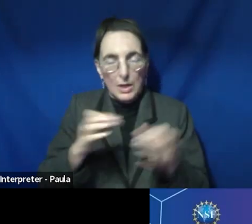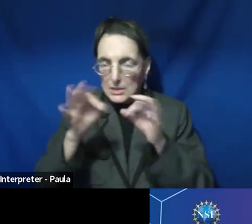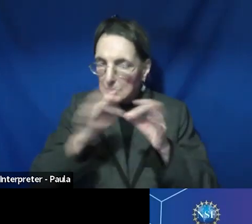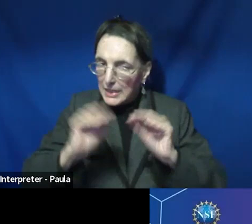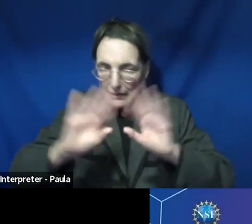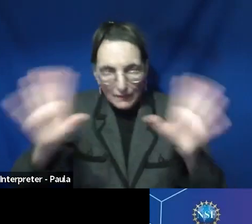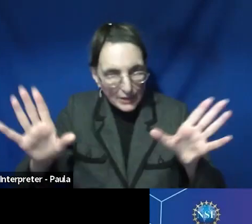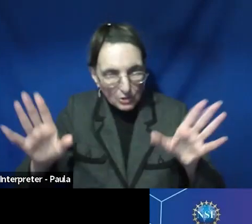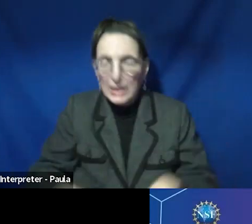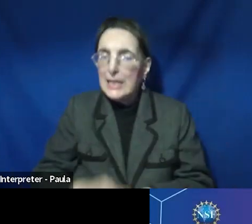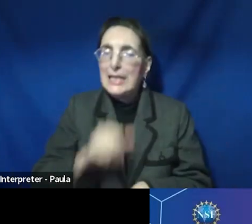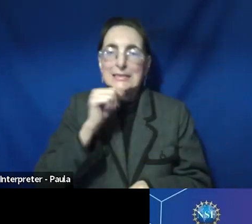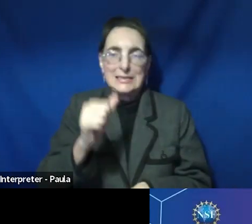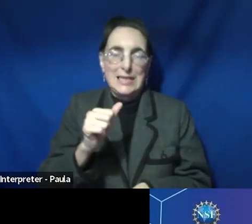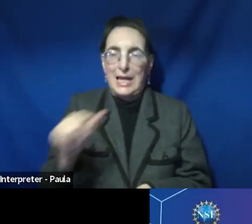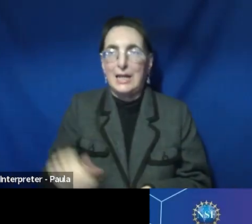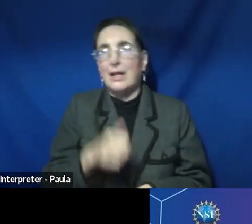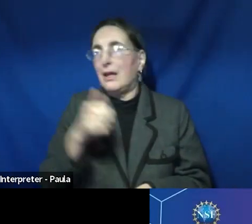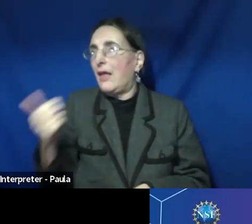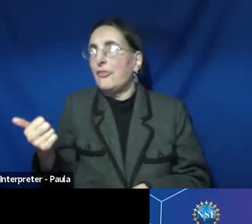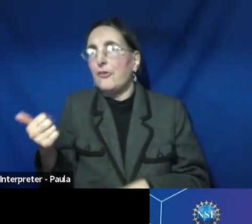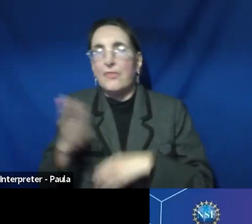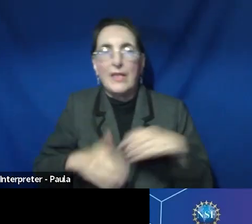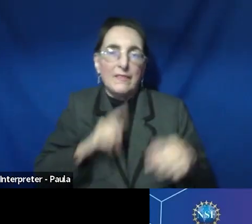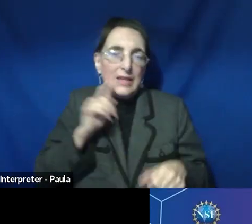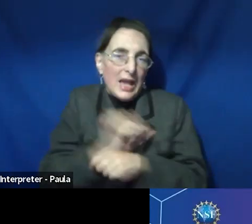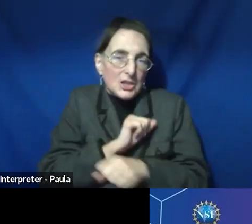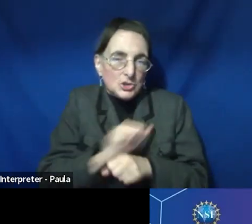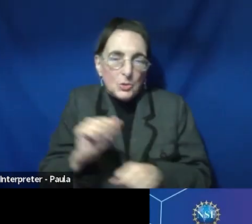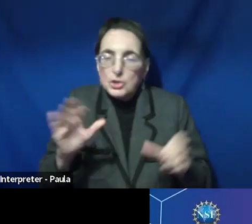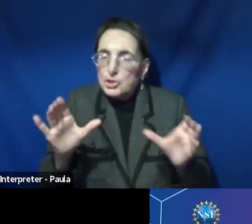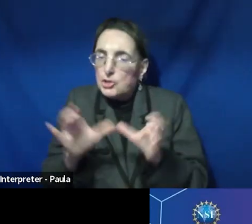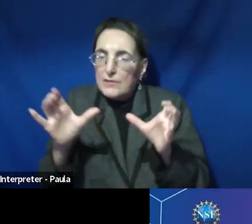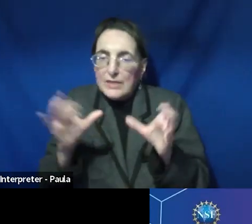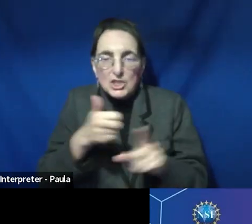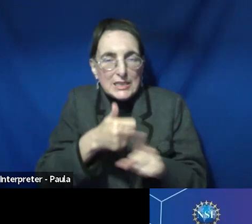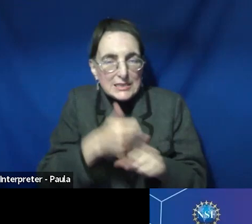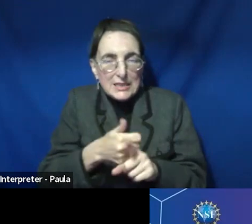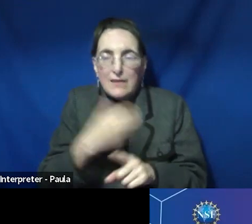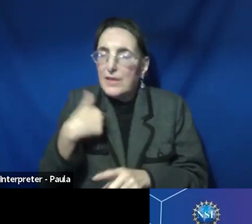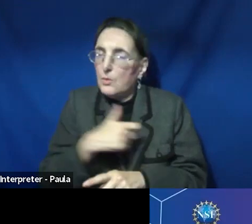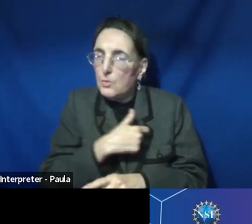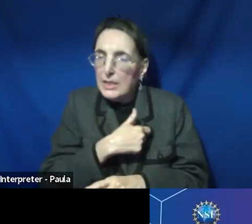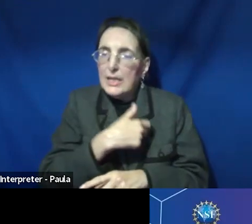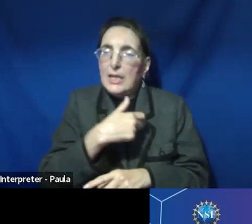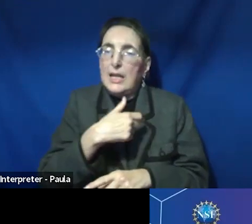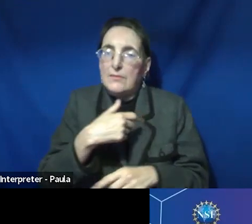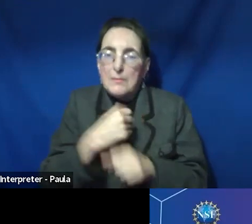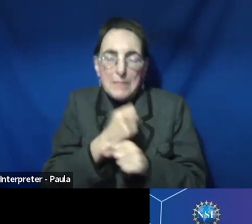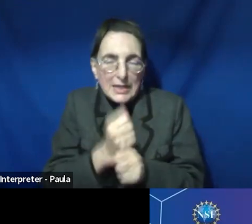not something other than the actual certification itself, and we've made it